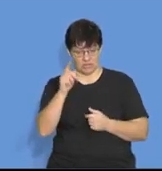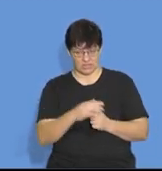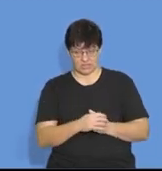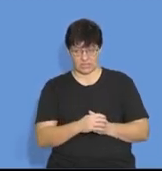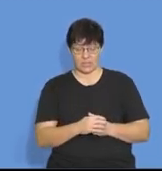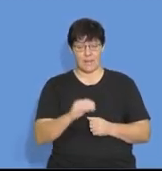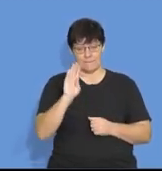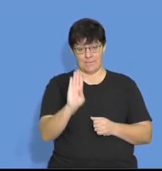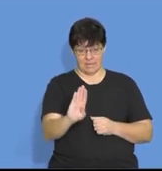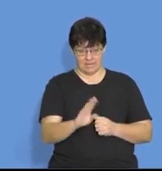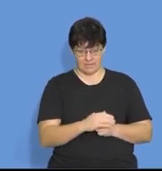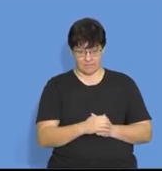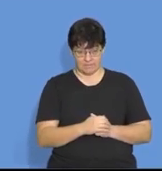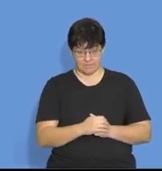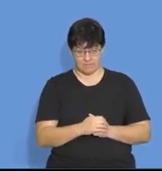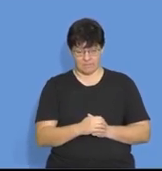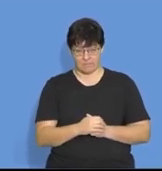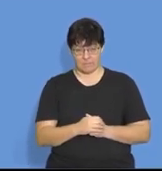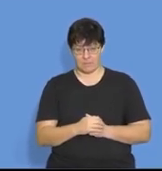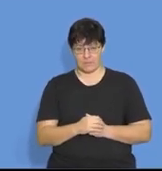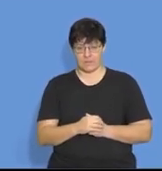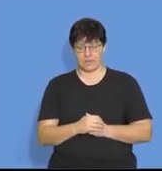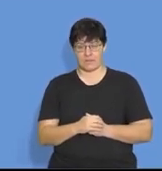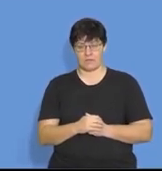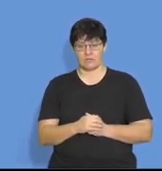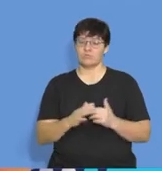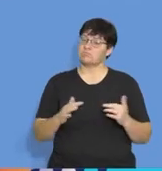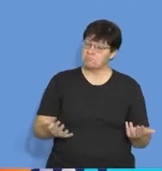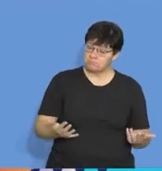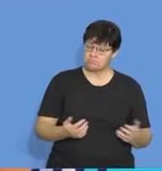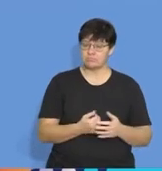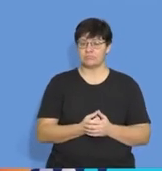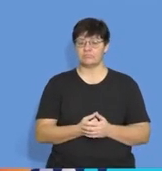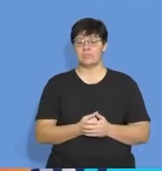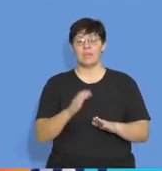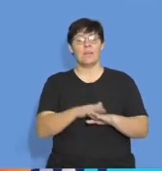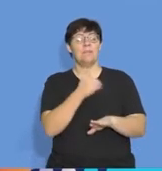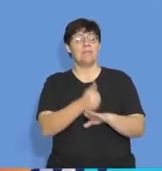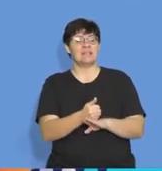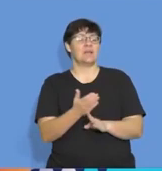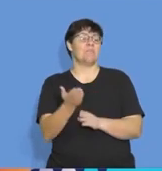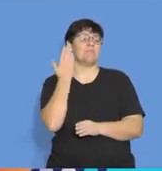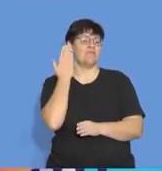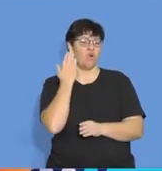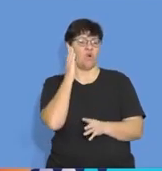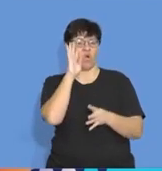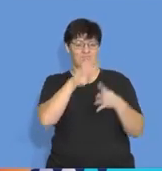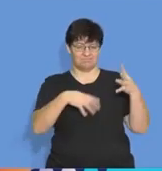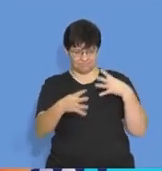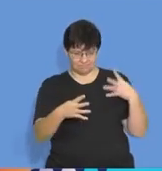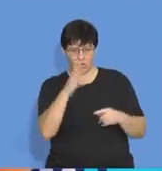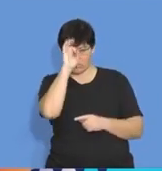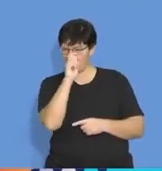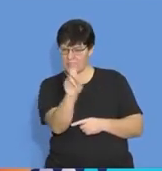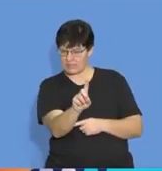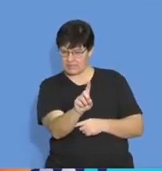my calculation now. So obviously, based on our previous format, what do we remember?